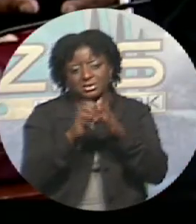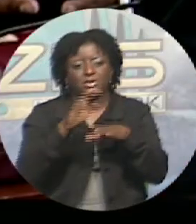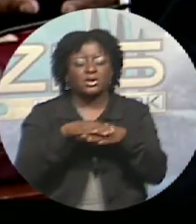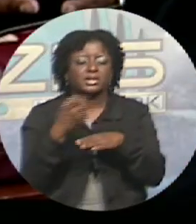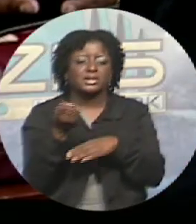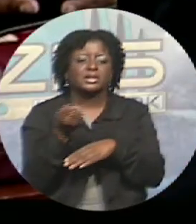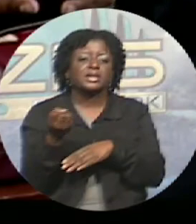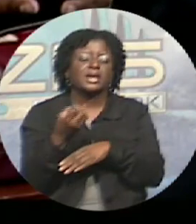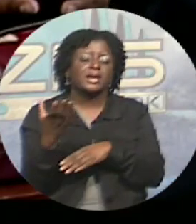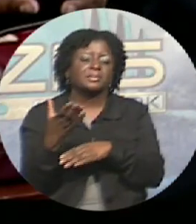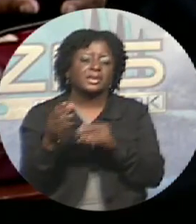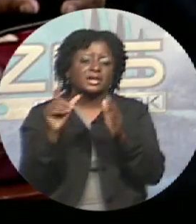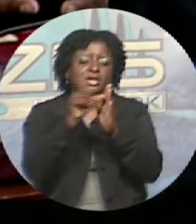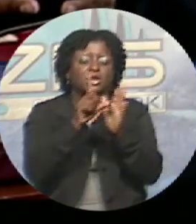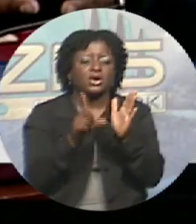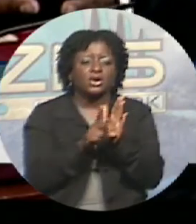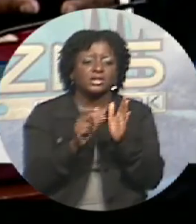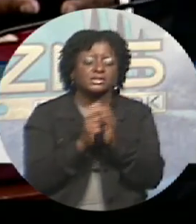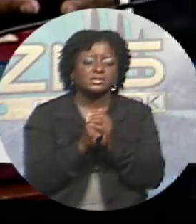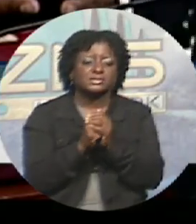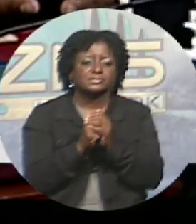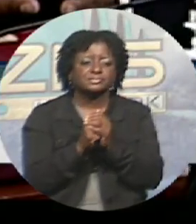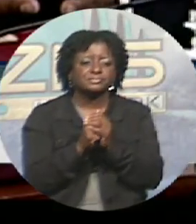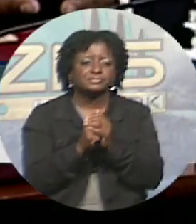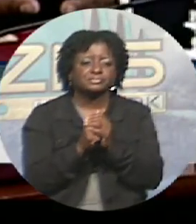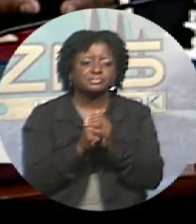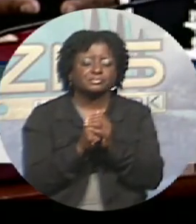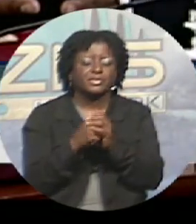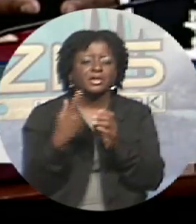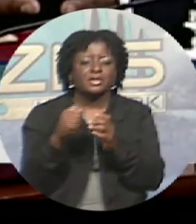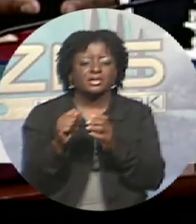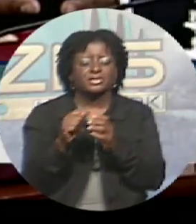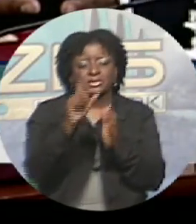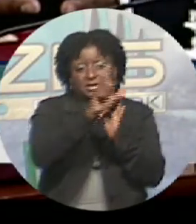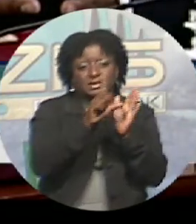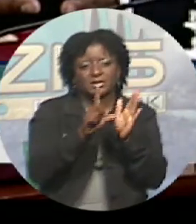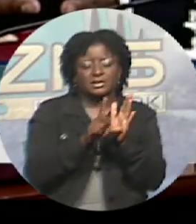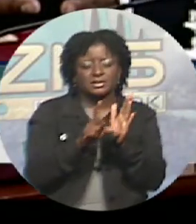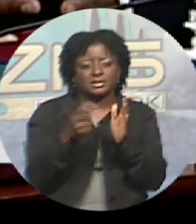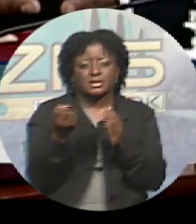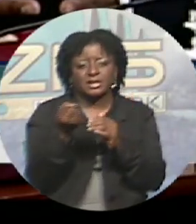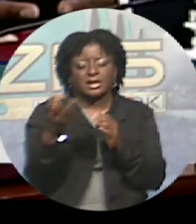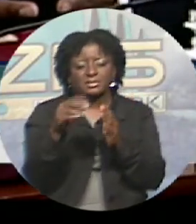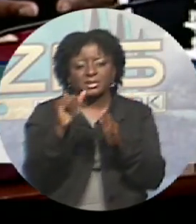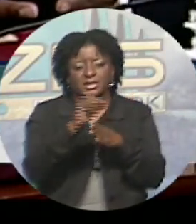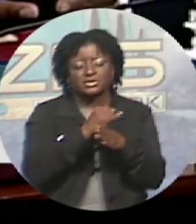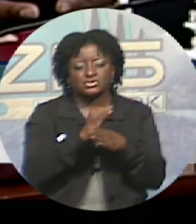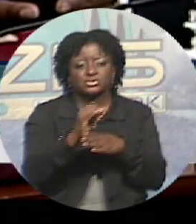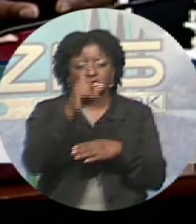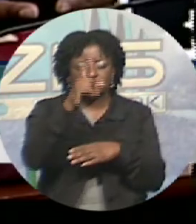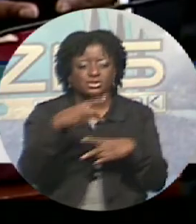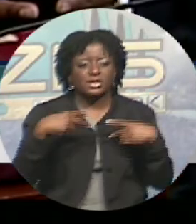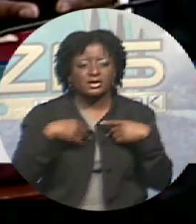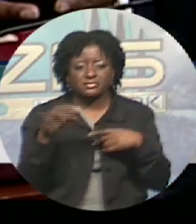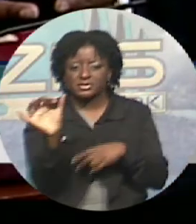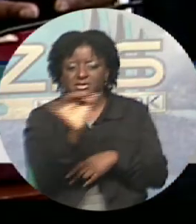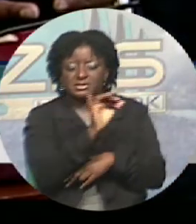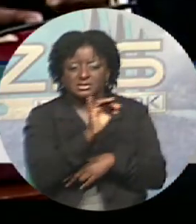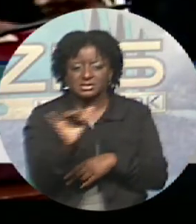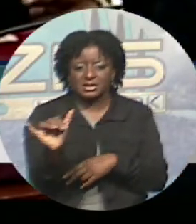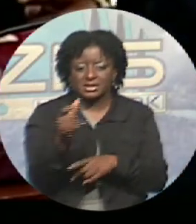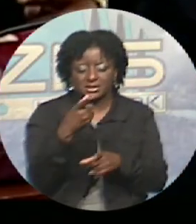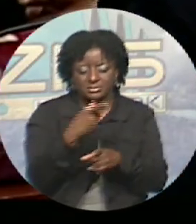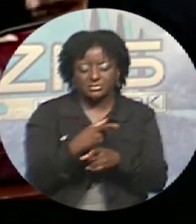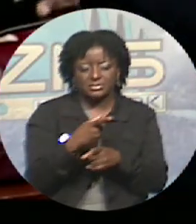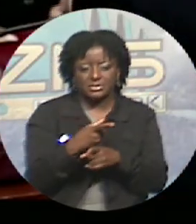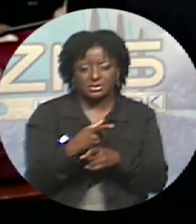The domestic gaming industry ought to have the same privileges as the foreign-owned gaming houses.